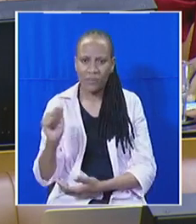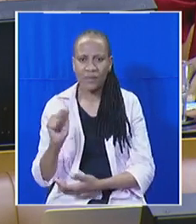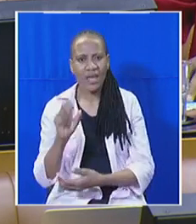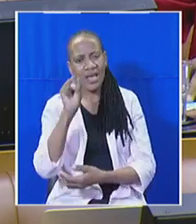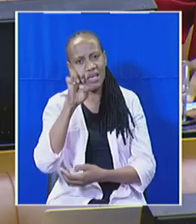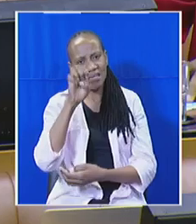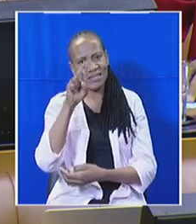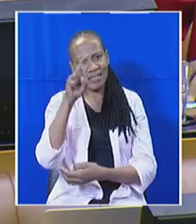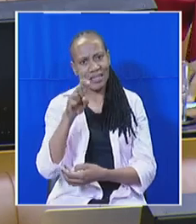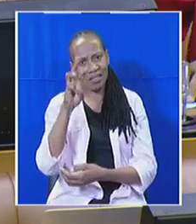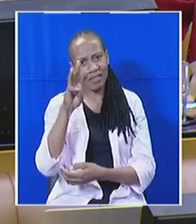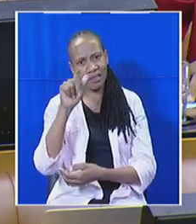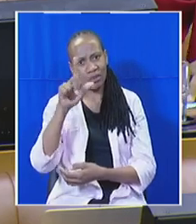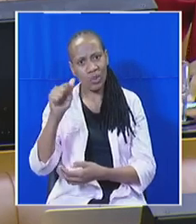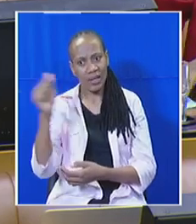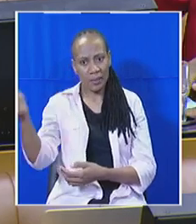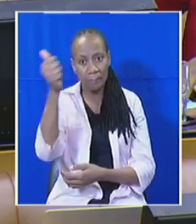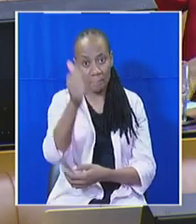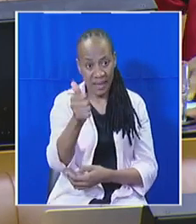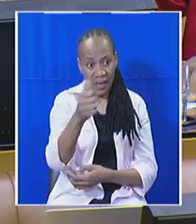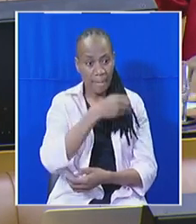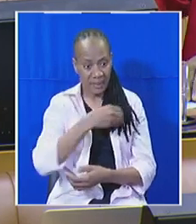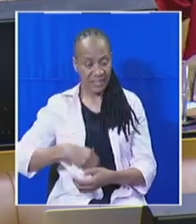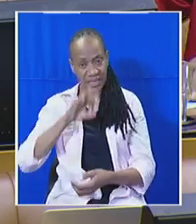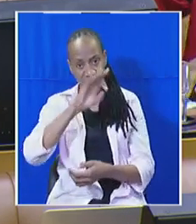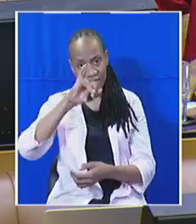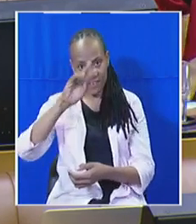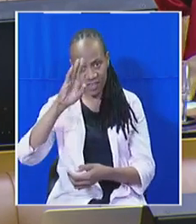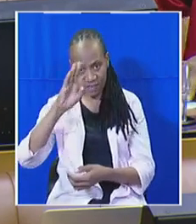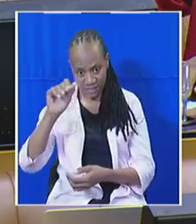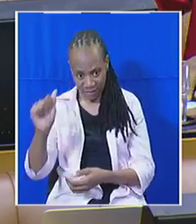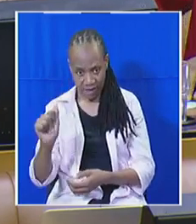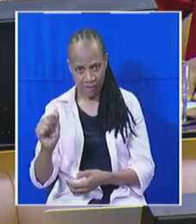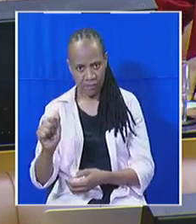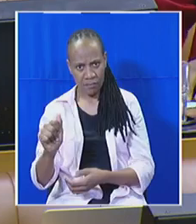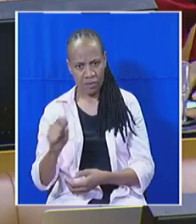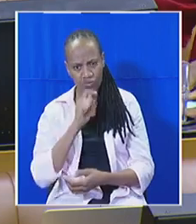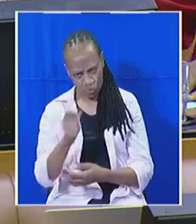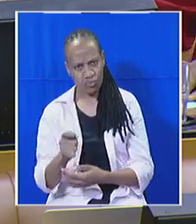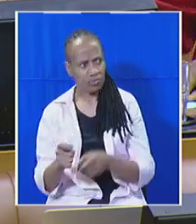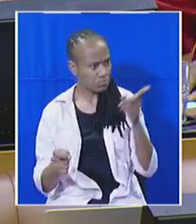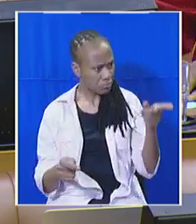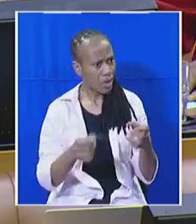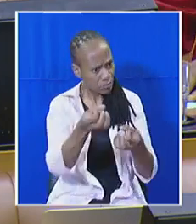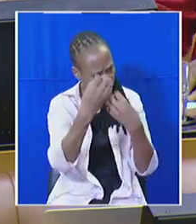bid for FIFA presidency to assist the Minister to give us an intelligent answer. Thank you.